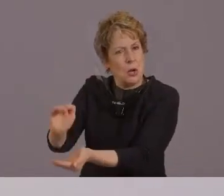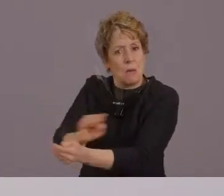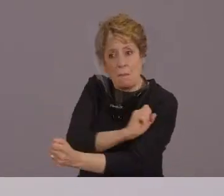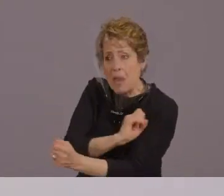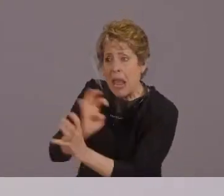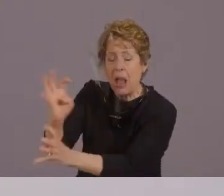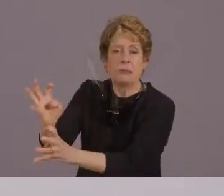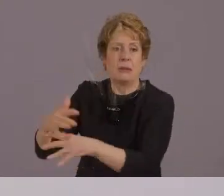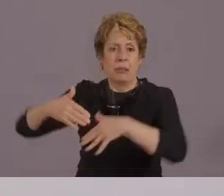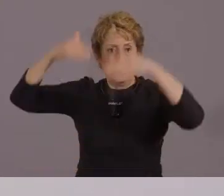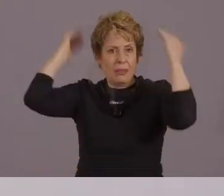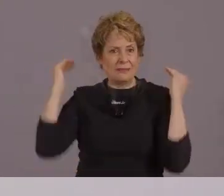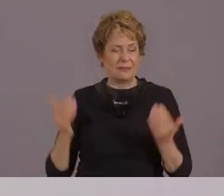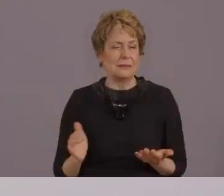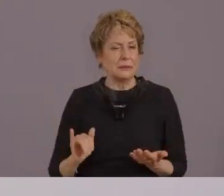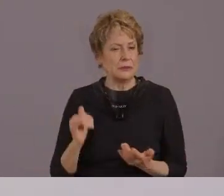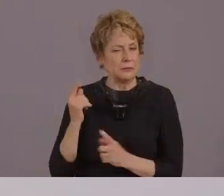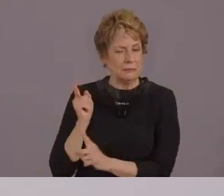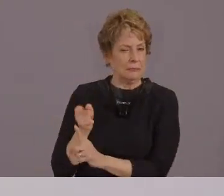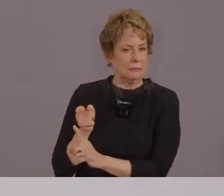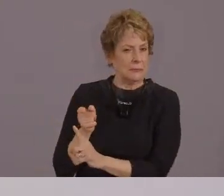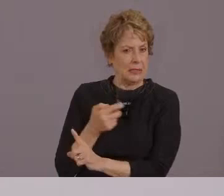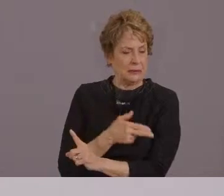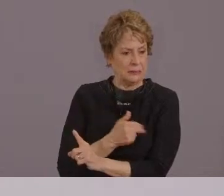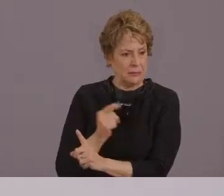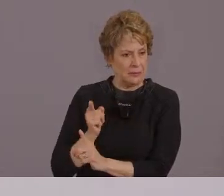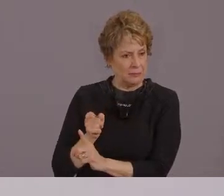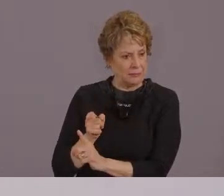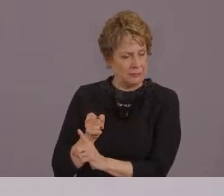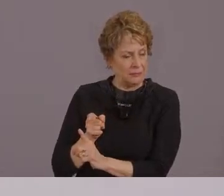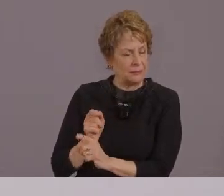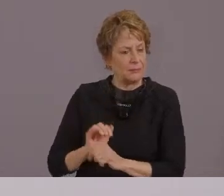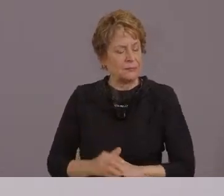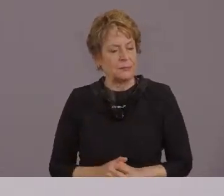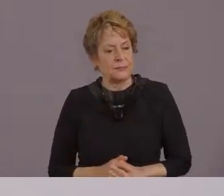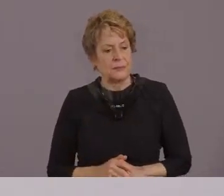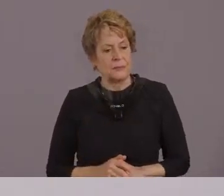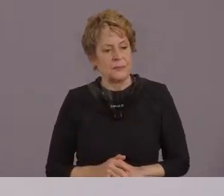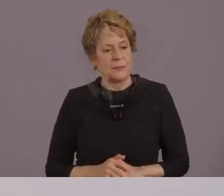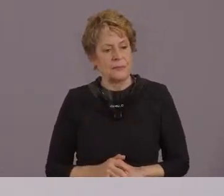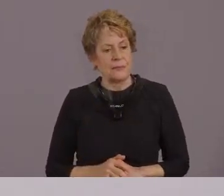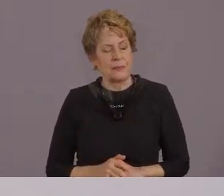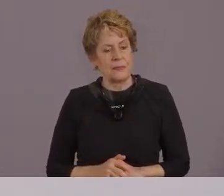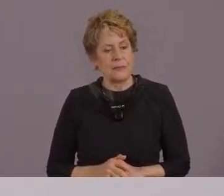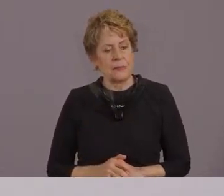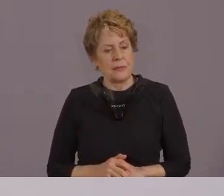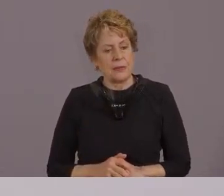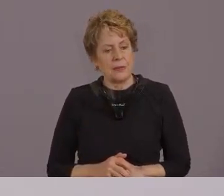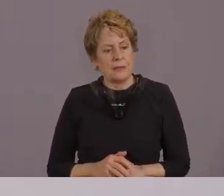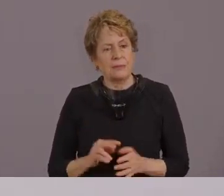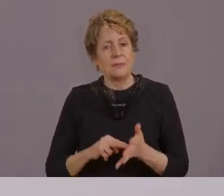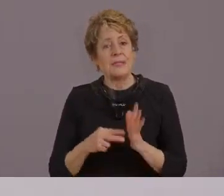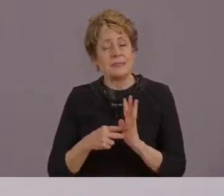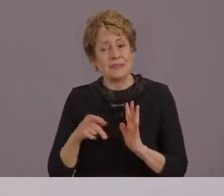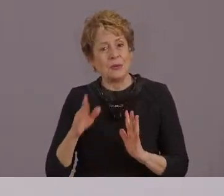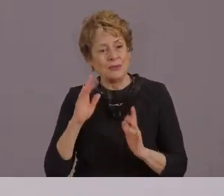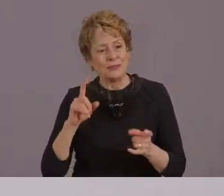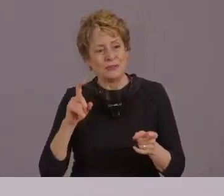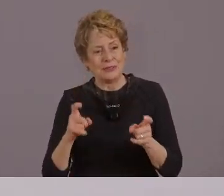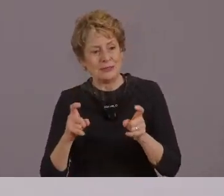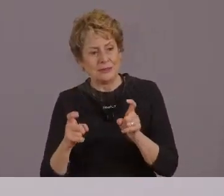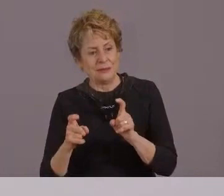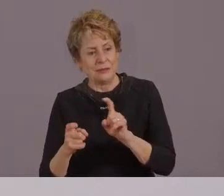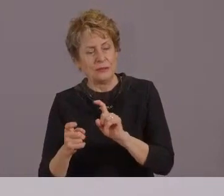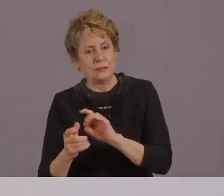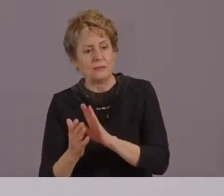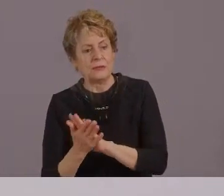peaks in cases, I think that that's going to change this to more of what we see with other diseases and not